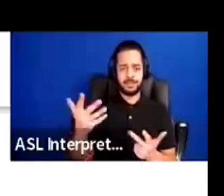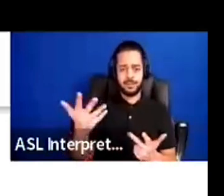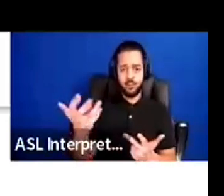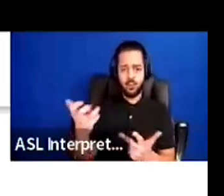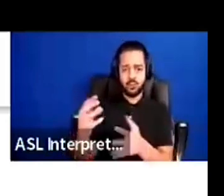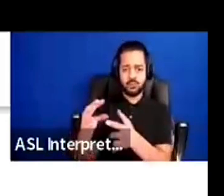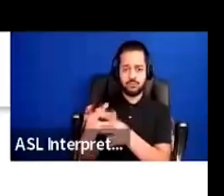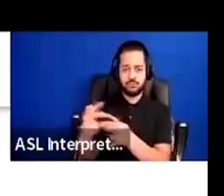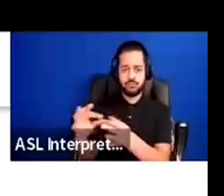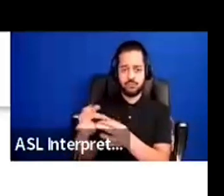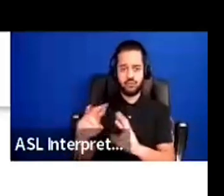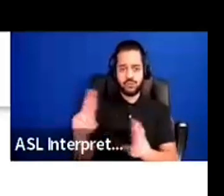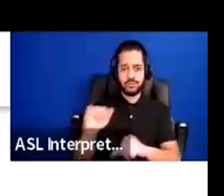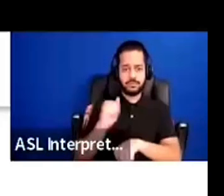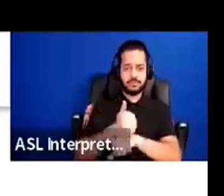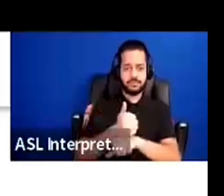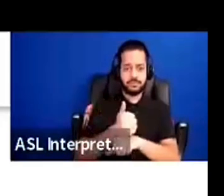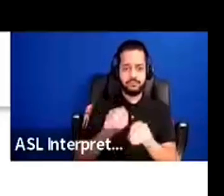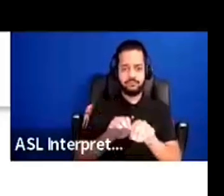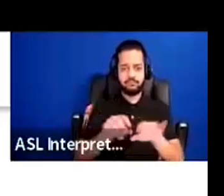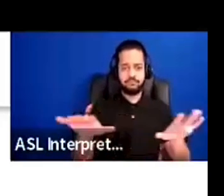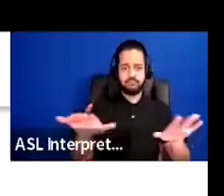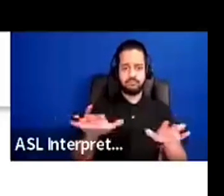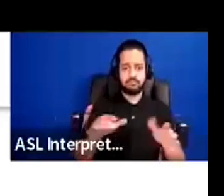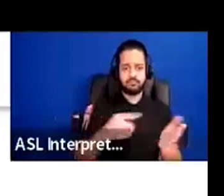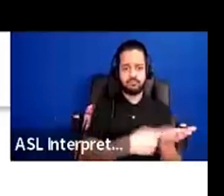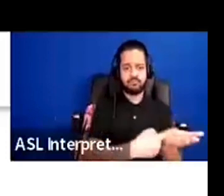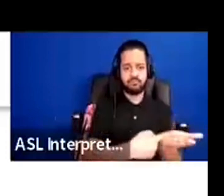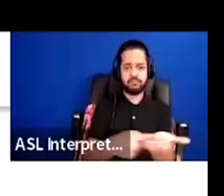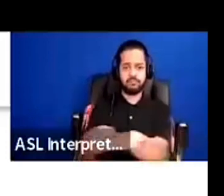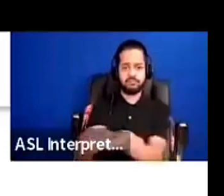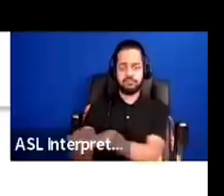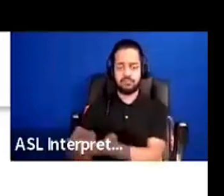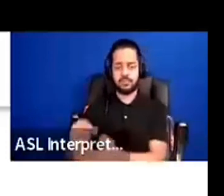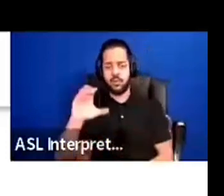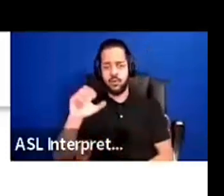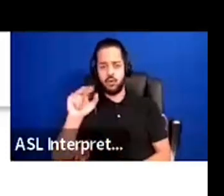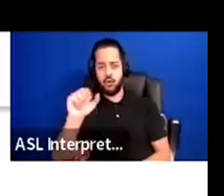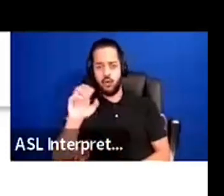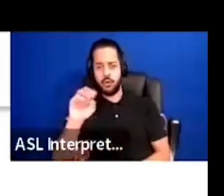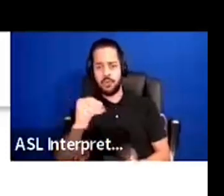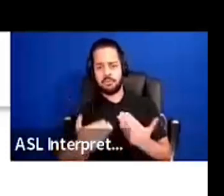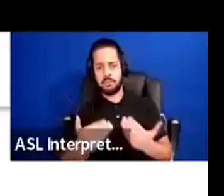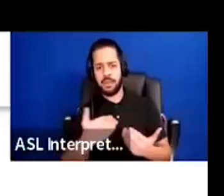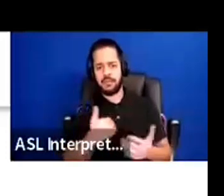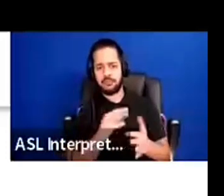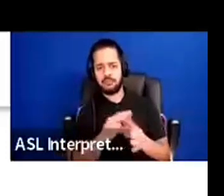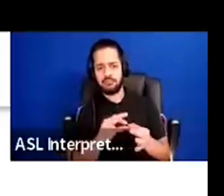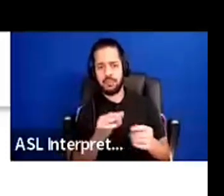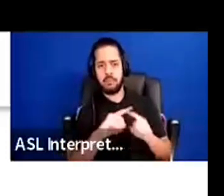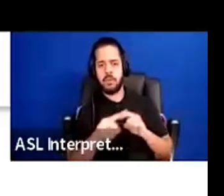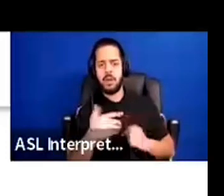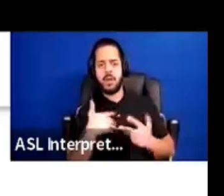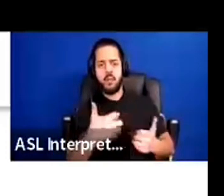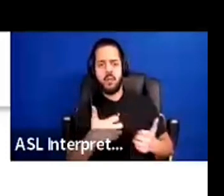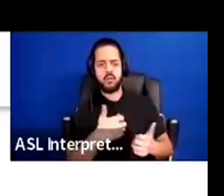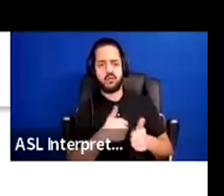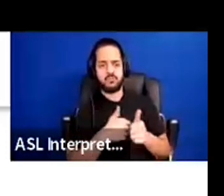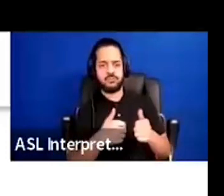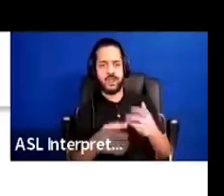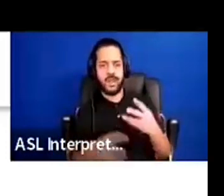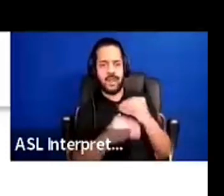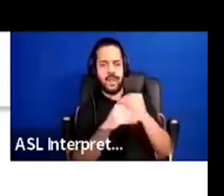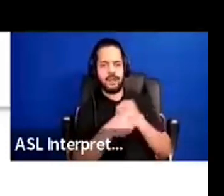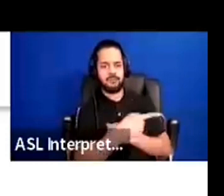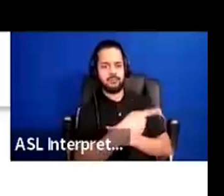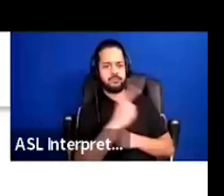setup for the small group discussions? Carmen may have something else, but I'd like to say, just to follow up what you said, as